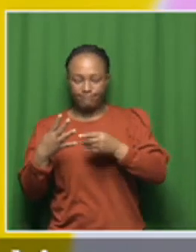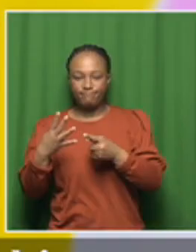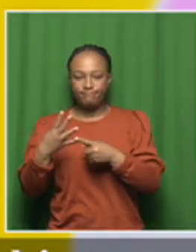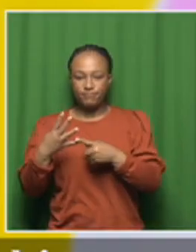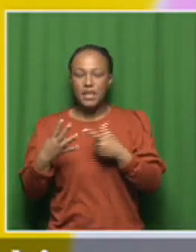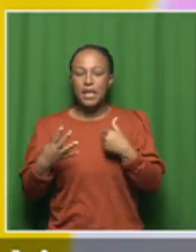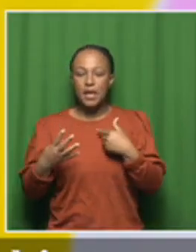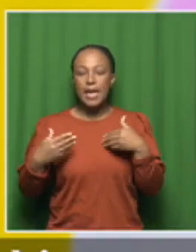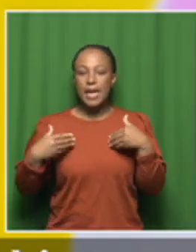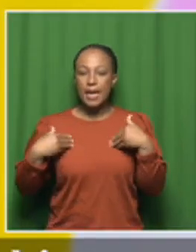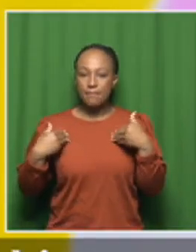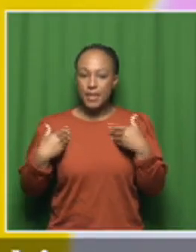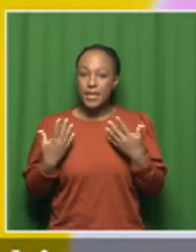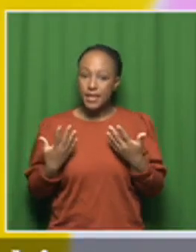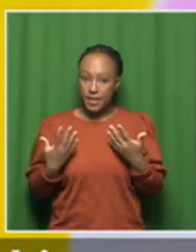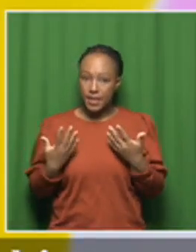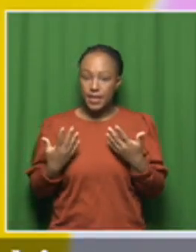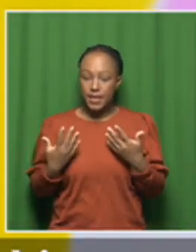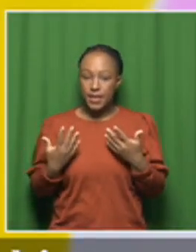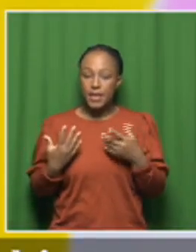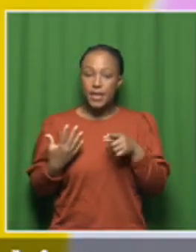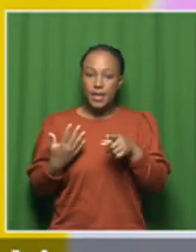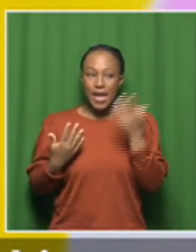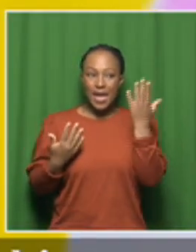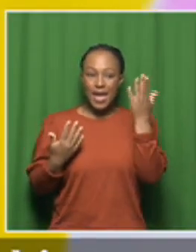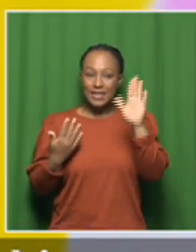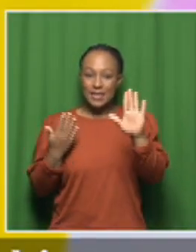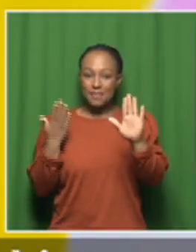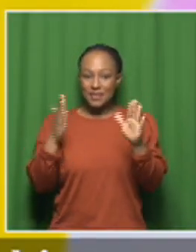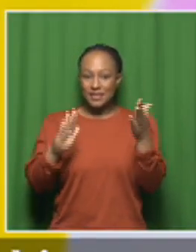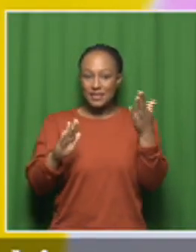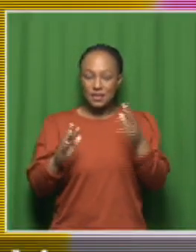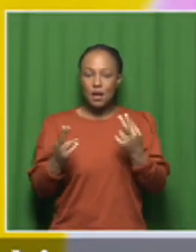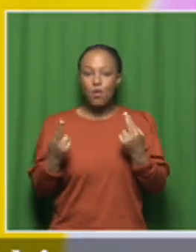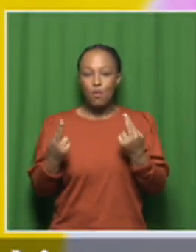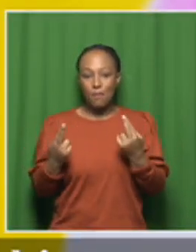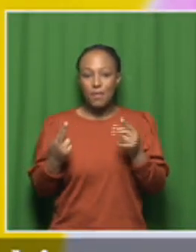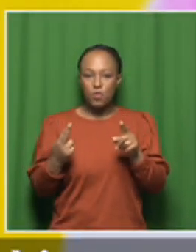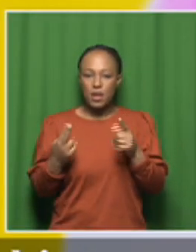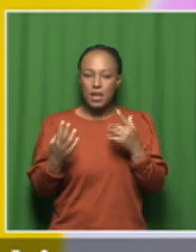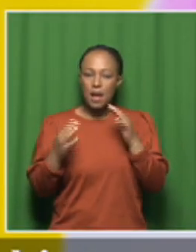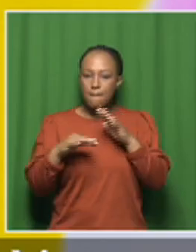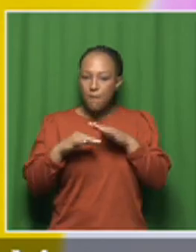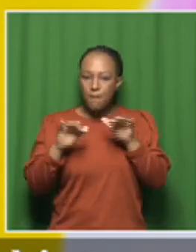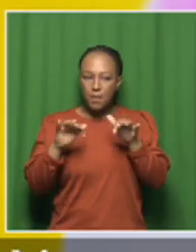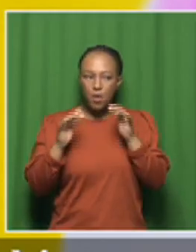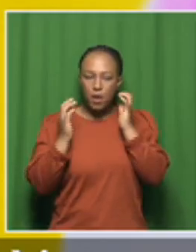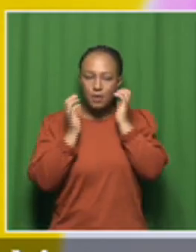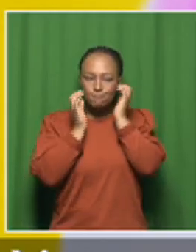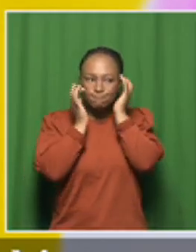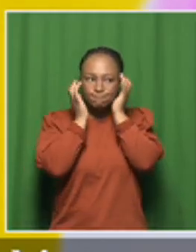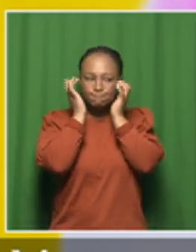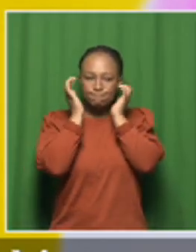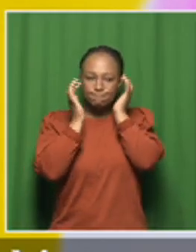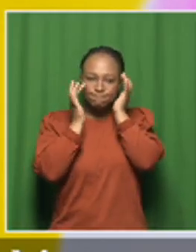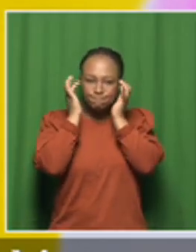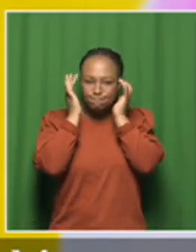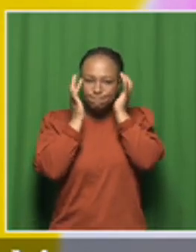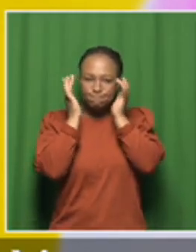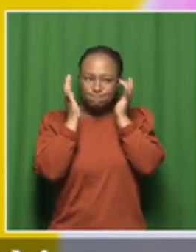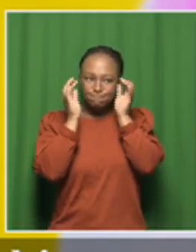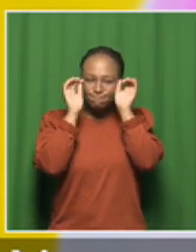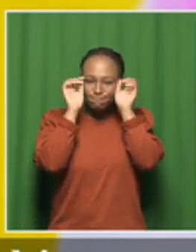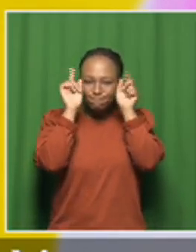happy. So it is my hope that the exhibition will be, it's quite thought-provoking. And so it's going to be quite light. So even though